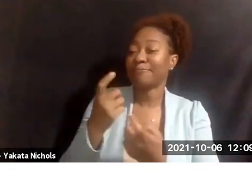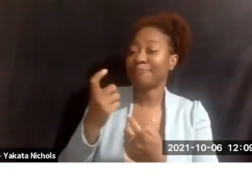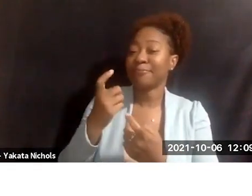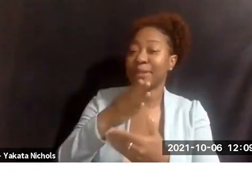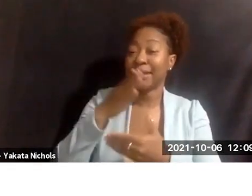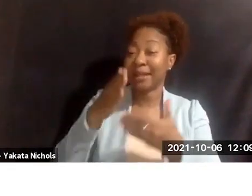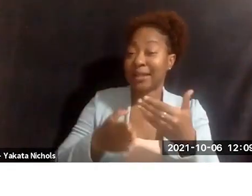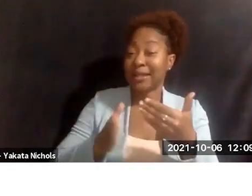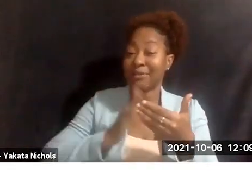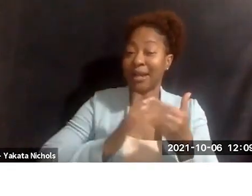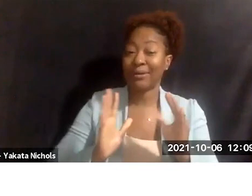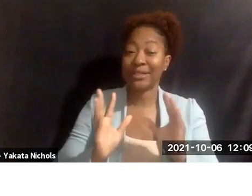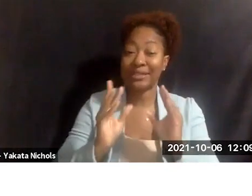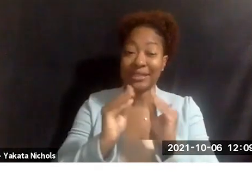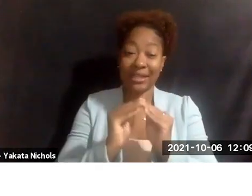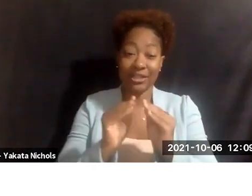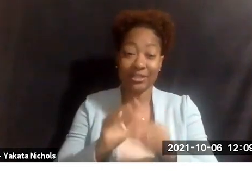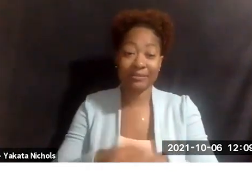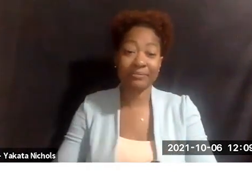session.